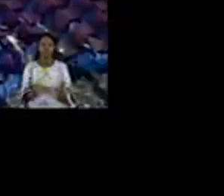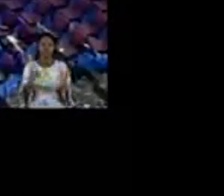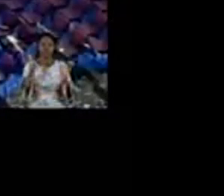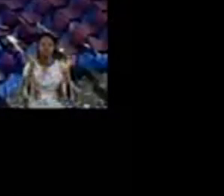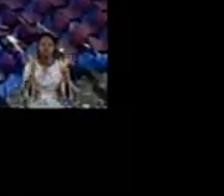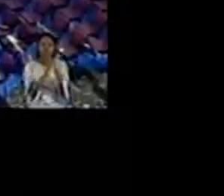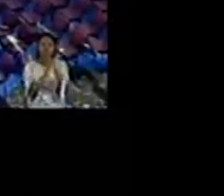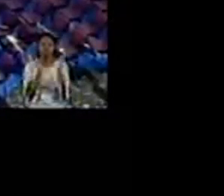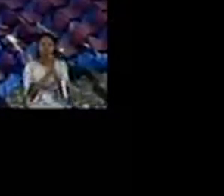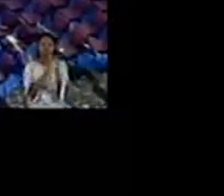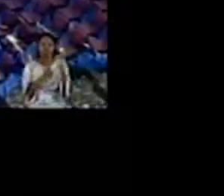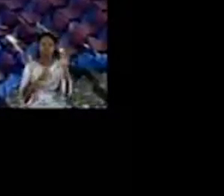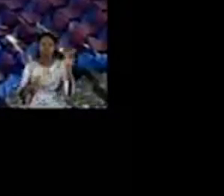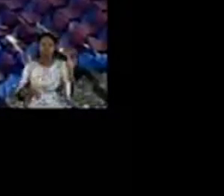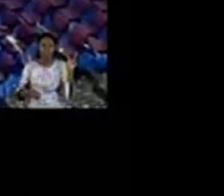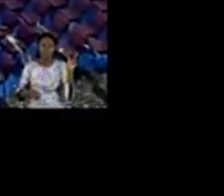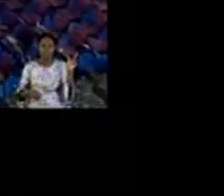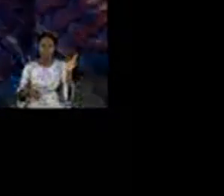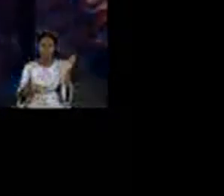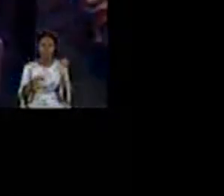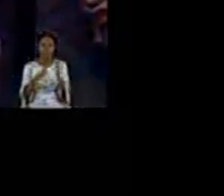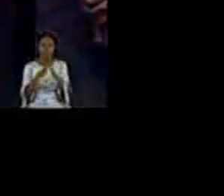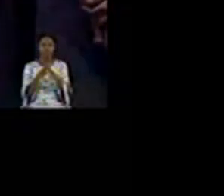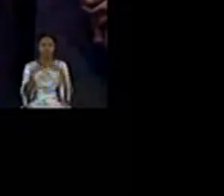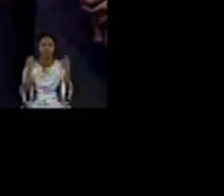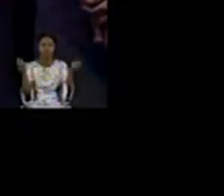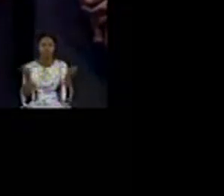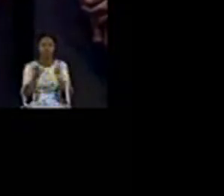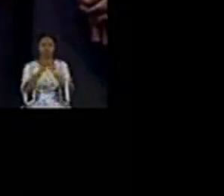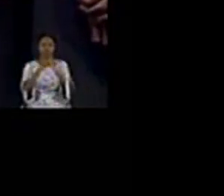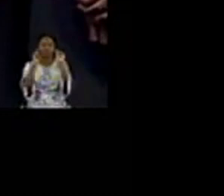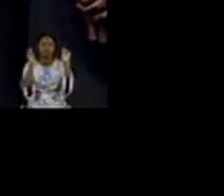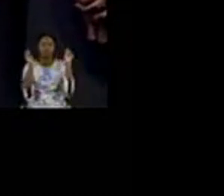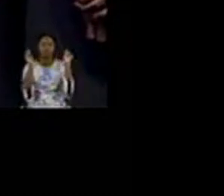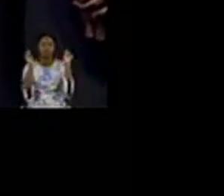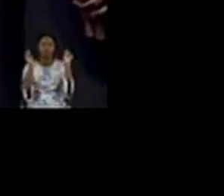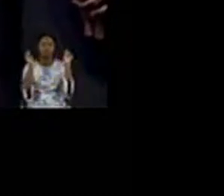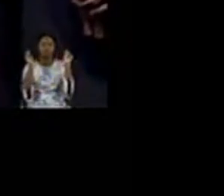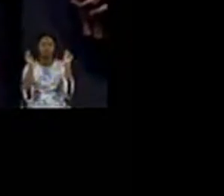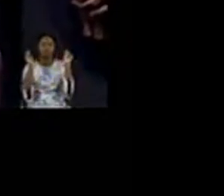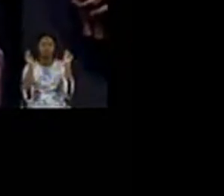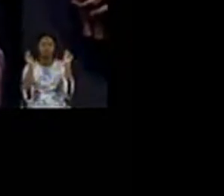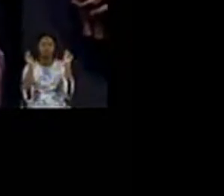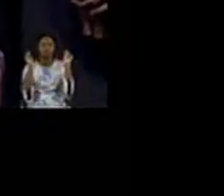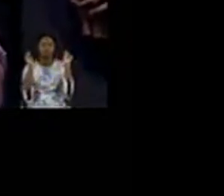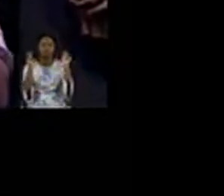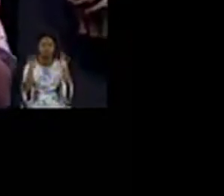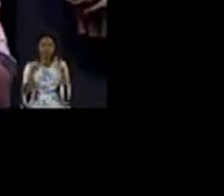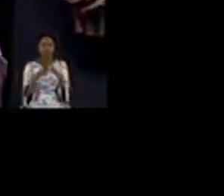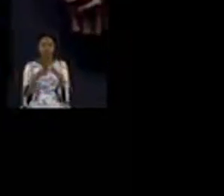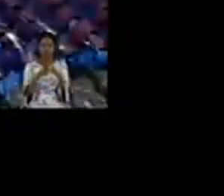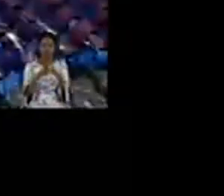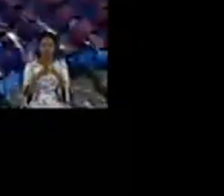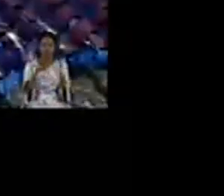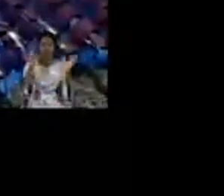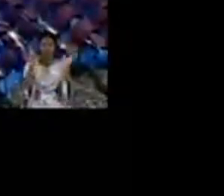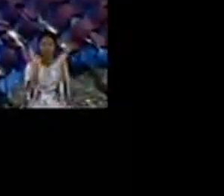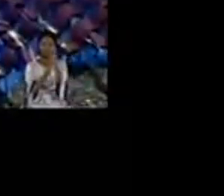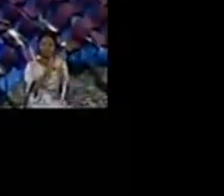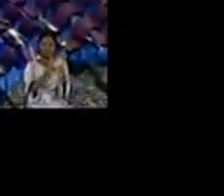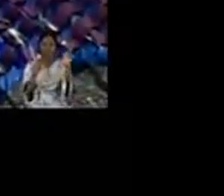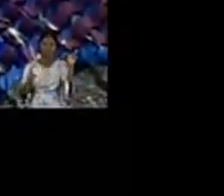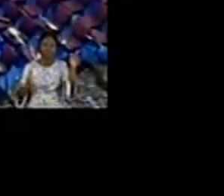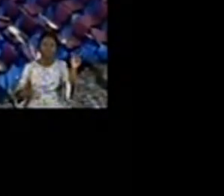Lord. Come the dead for miracle. miracles, praise the Lord.